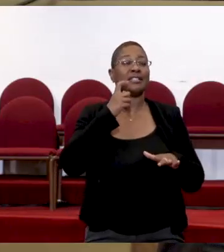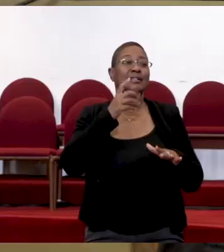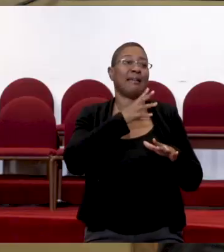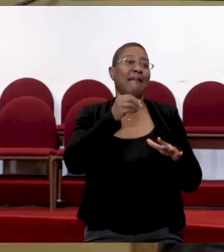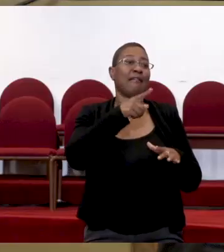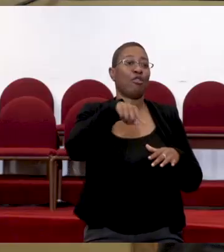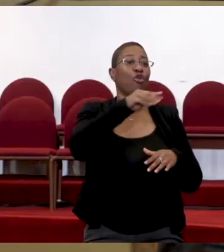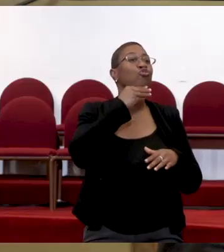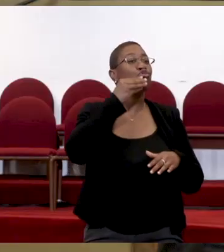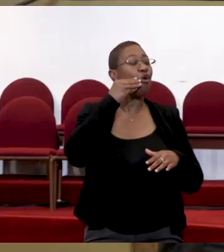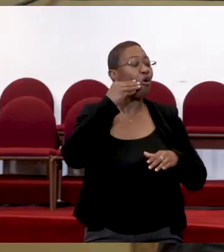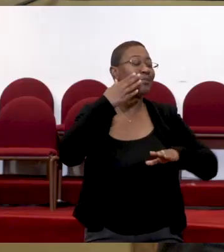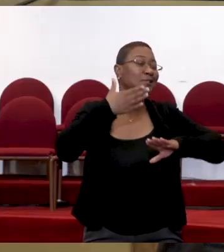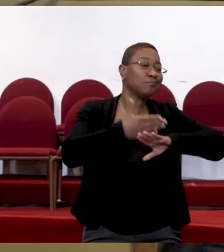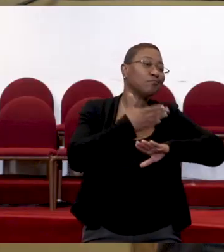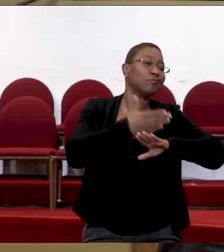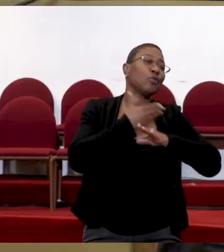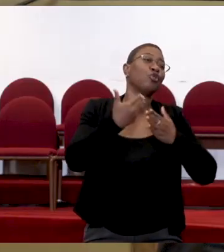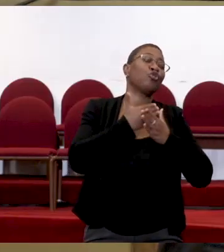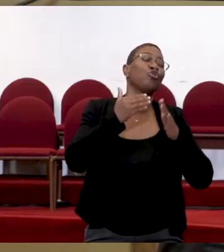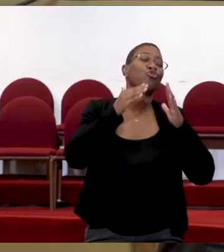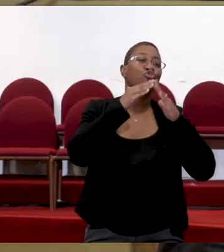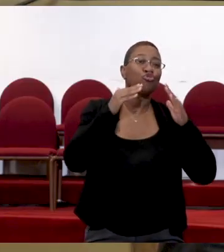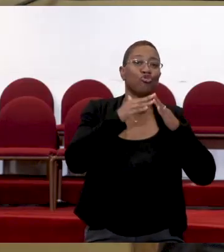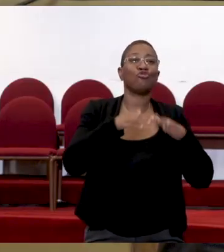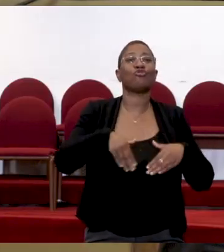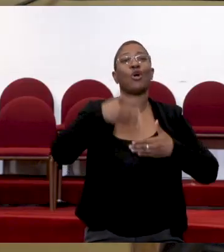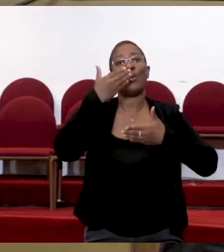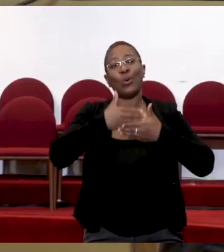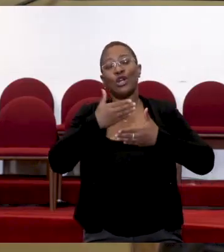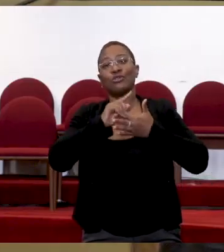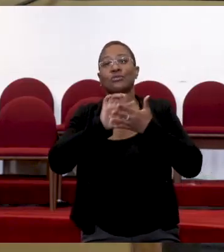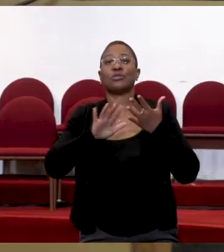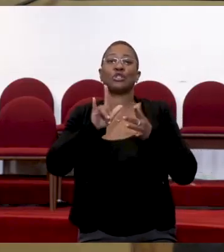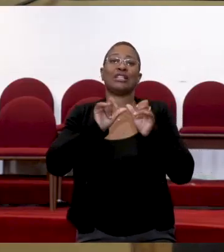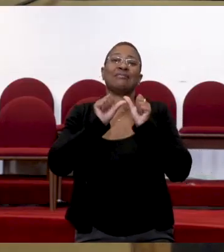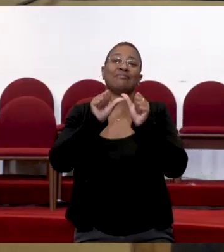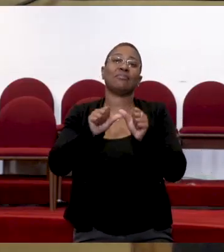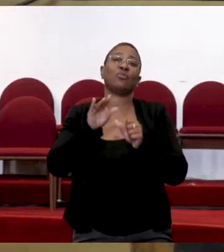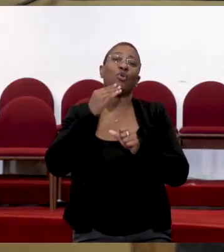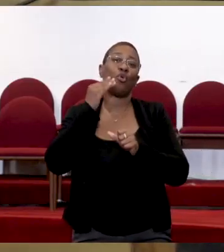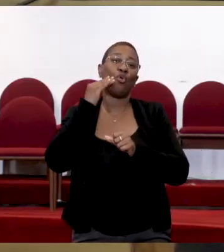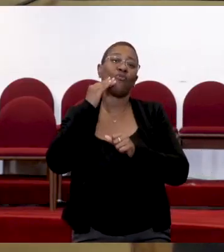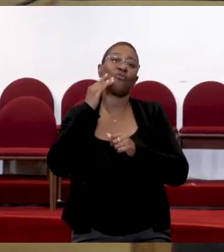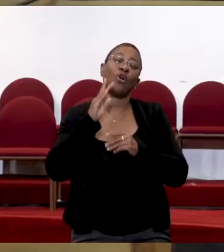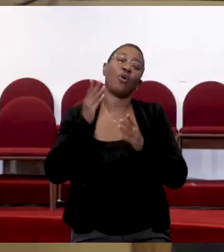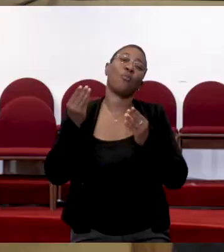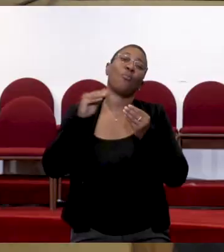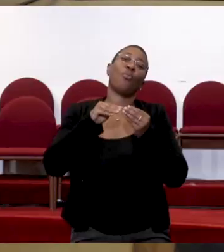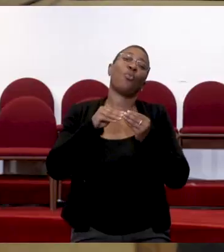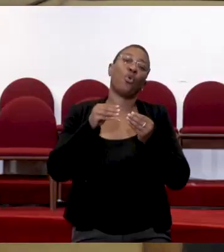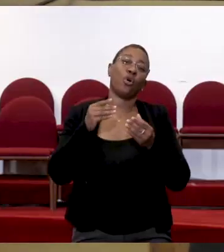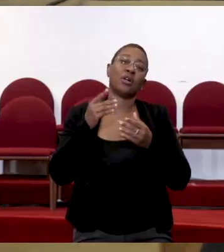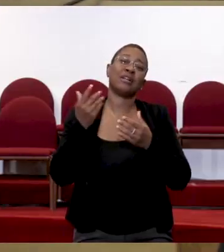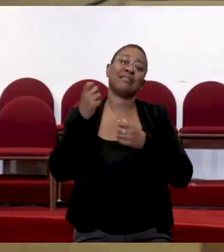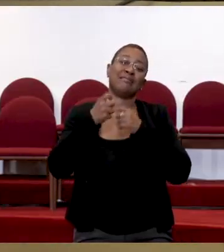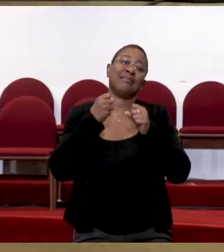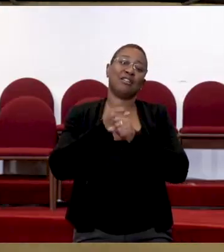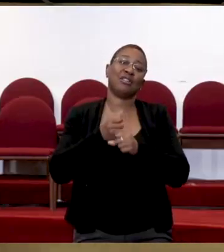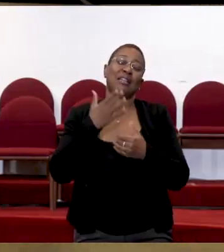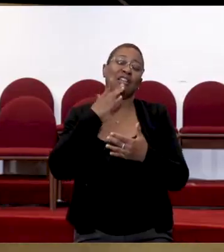so that you can be there another 20, 30 years, be proud of it. But thank you for your leadership in getting your neighborhood selected.